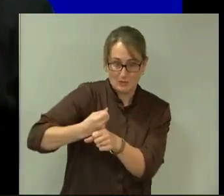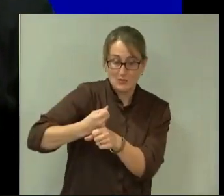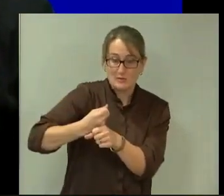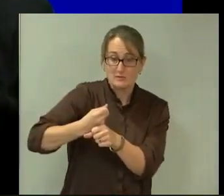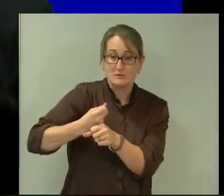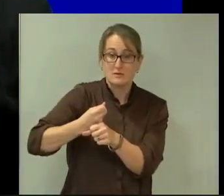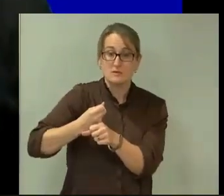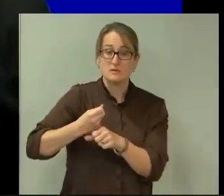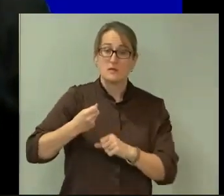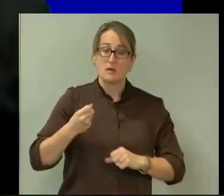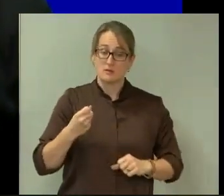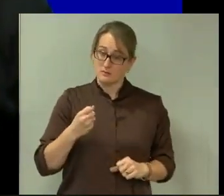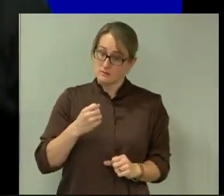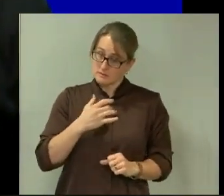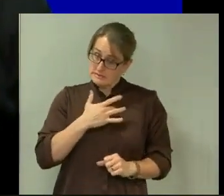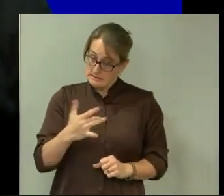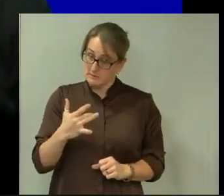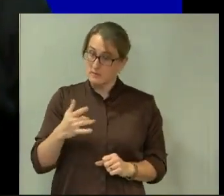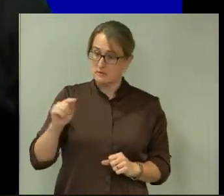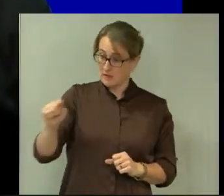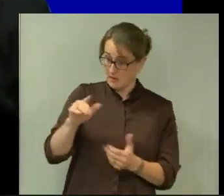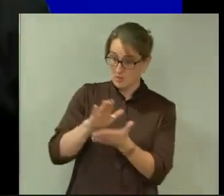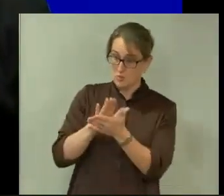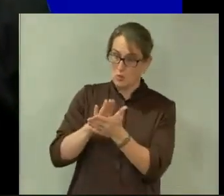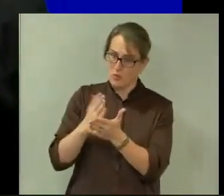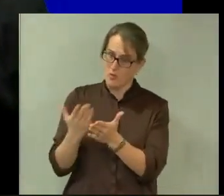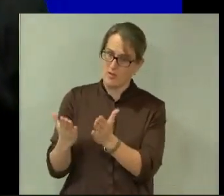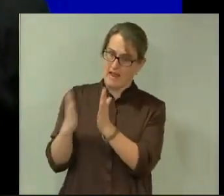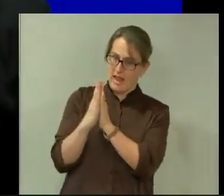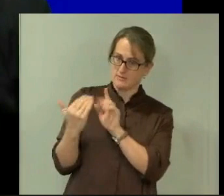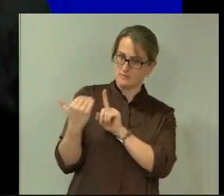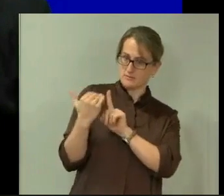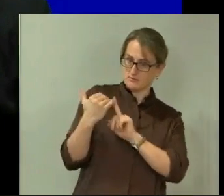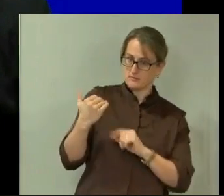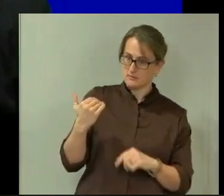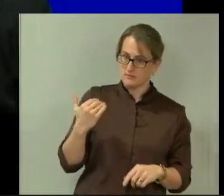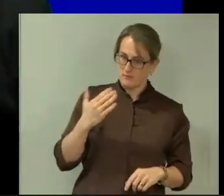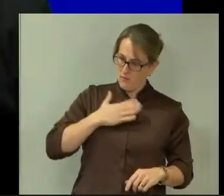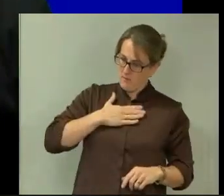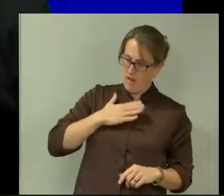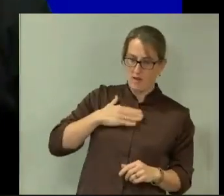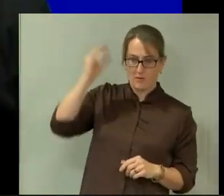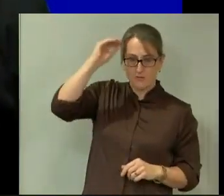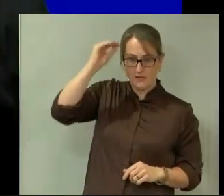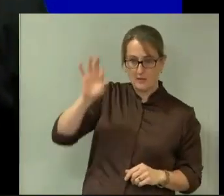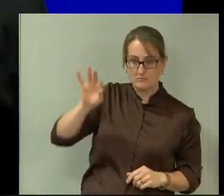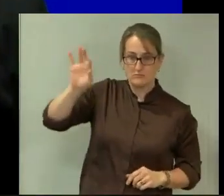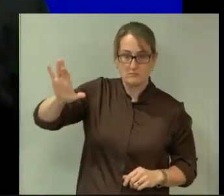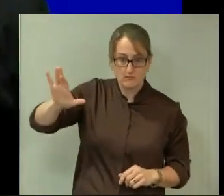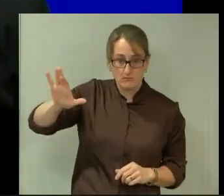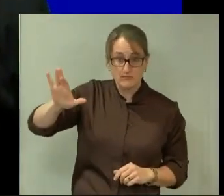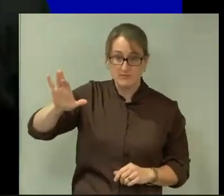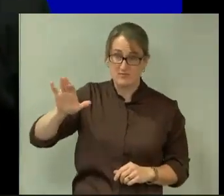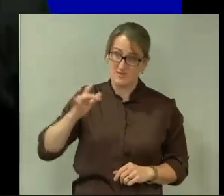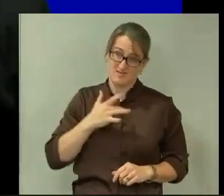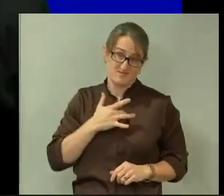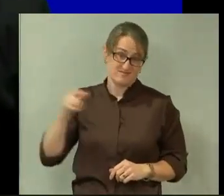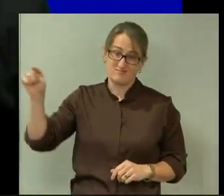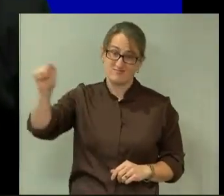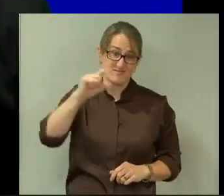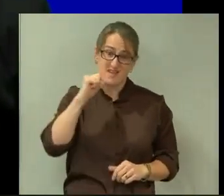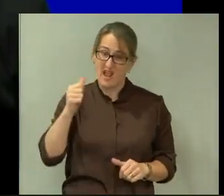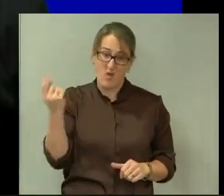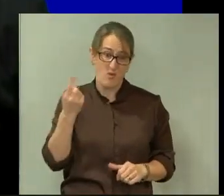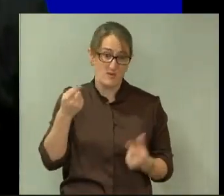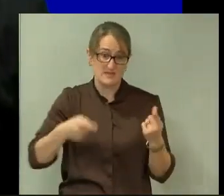input was asked for, but that doesn't happen everywhere. And like I'm saying right now, we all need